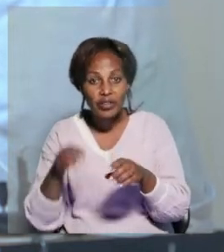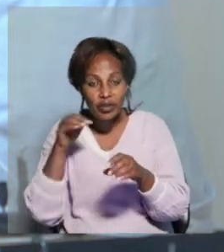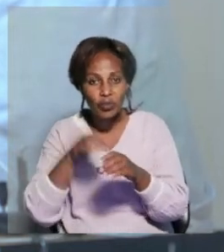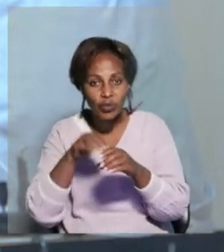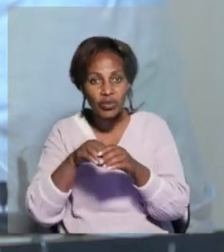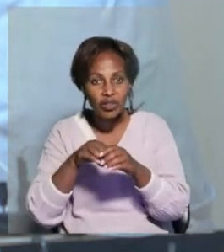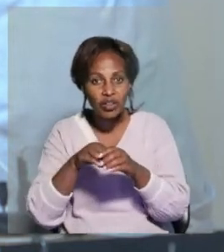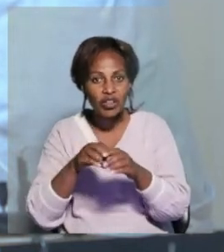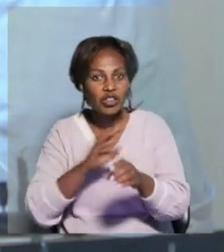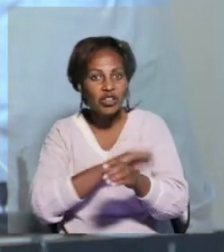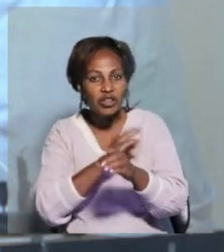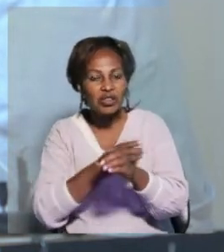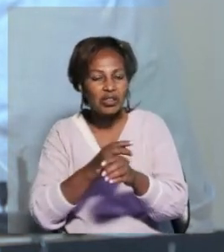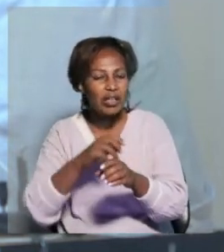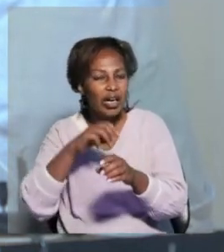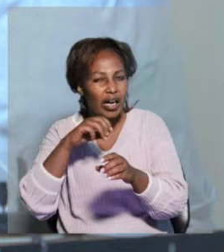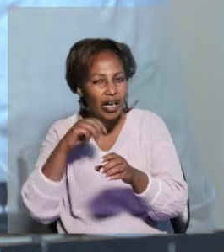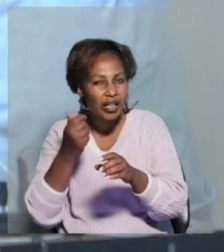in some other form.